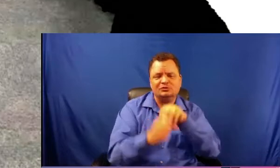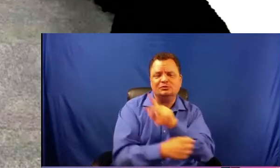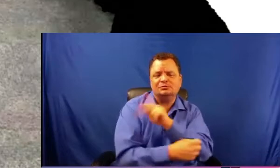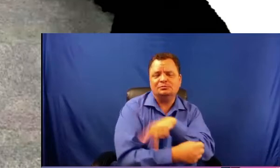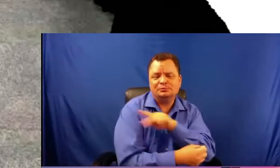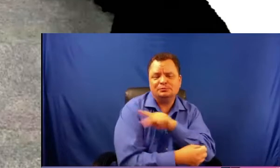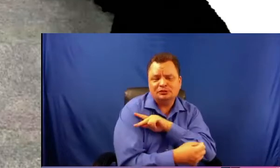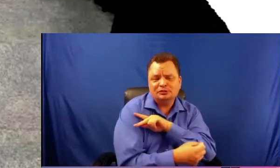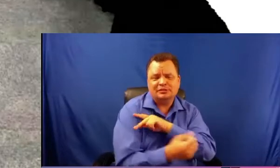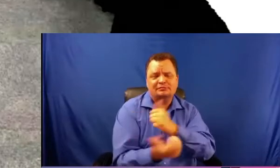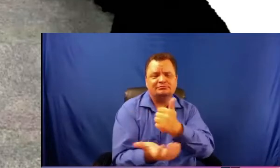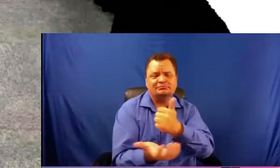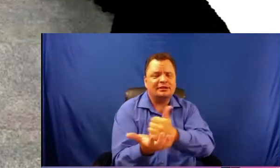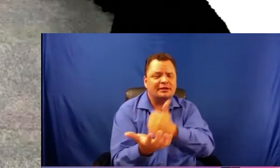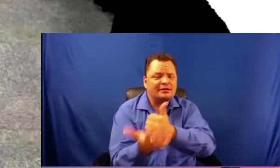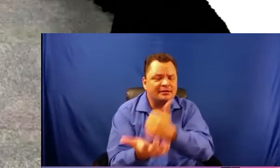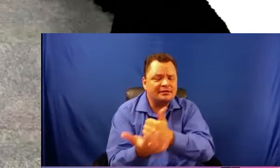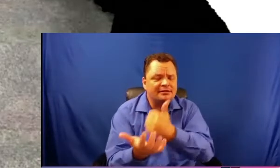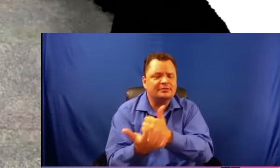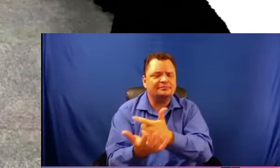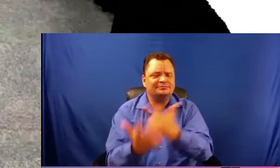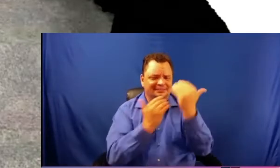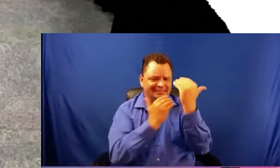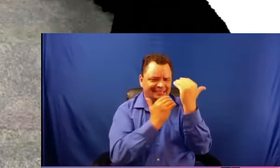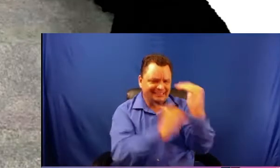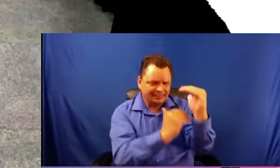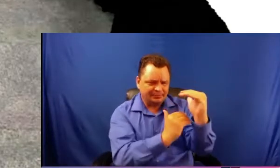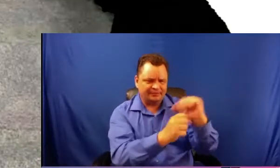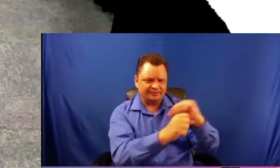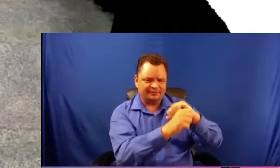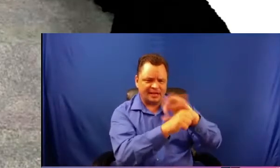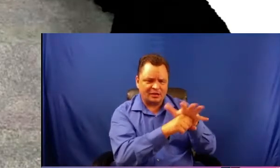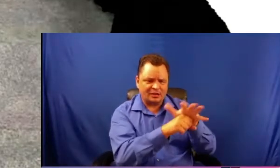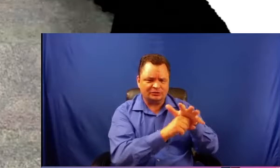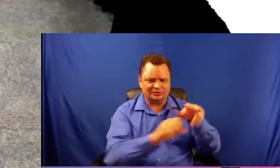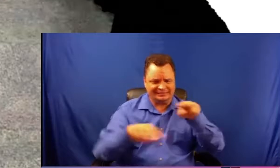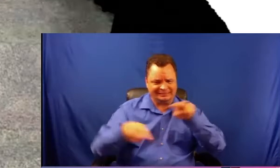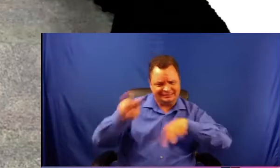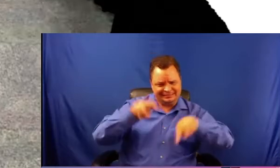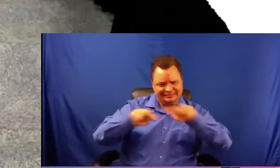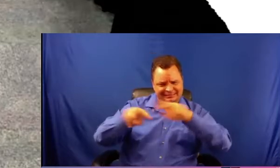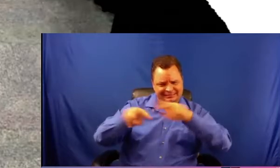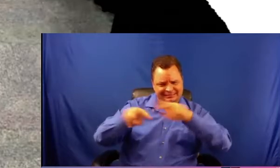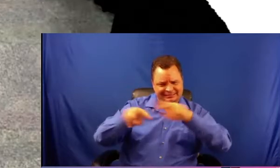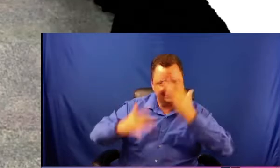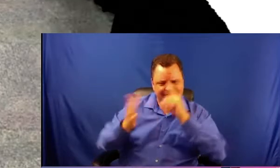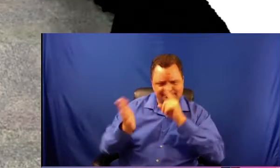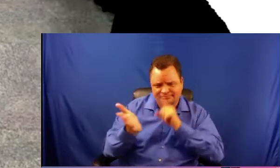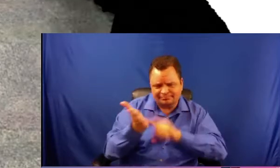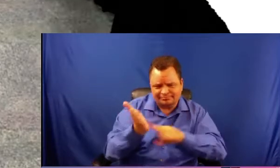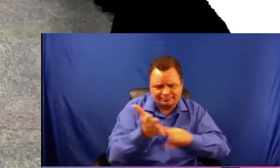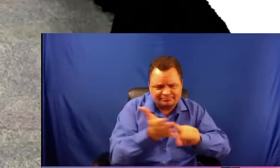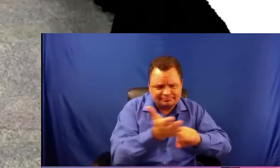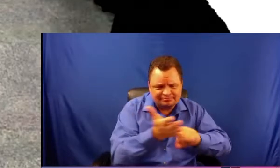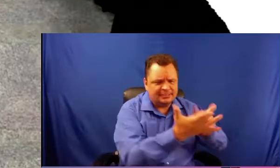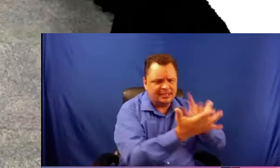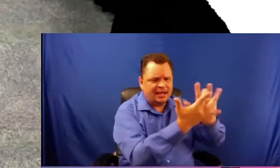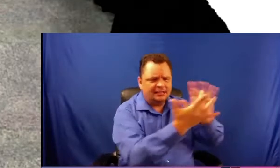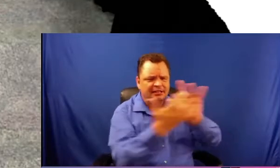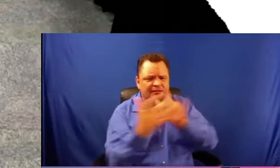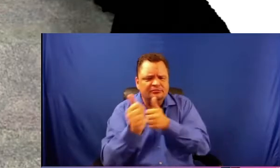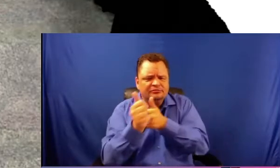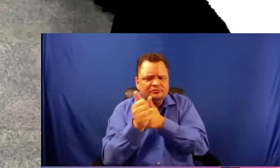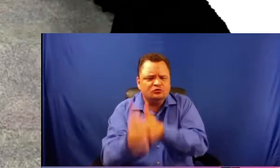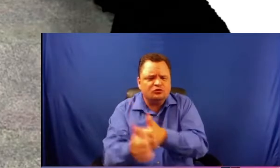activities such as disease surveillance, case investigation, contact tracing, and testing based on jurisdictional